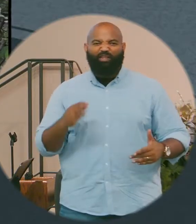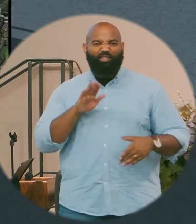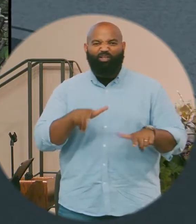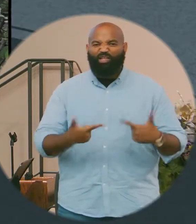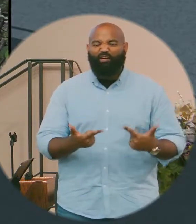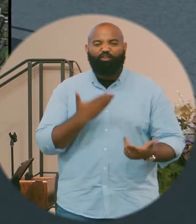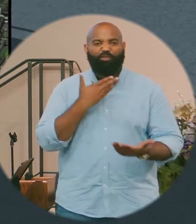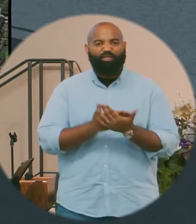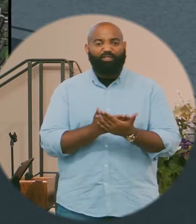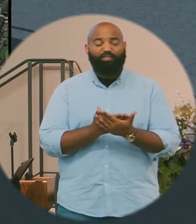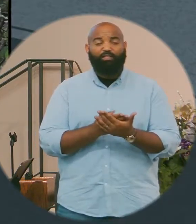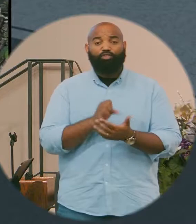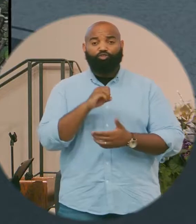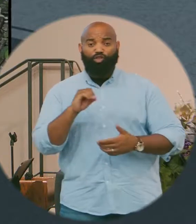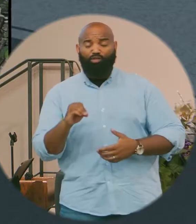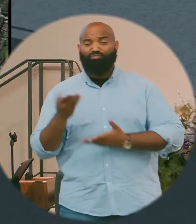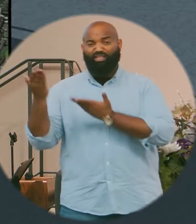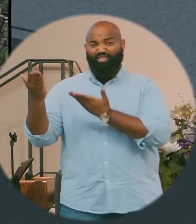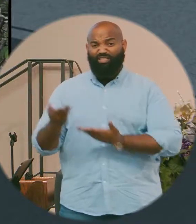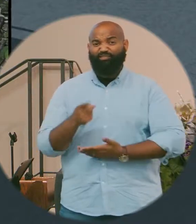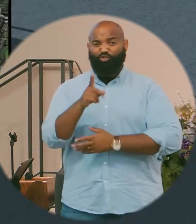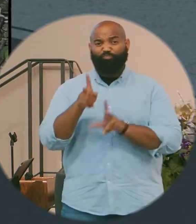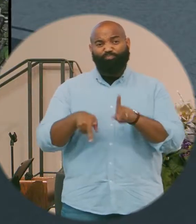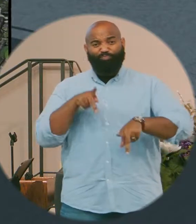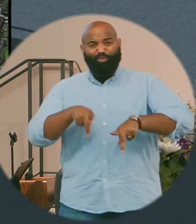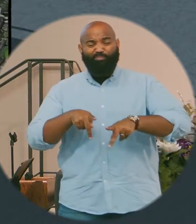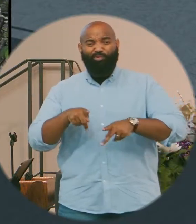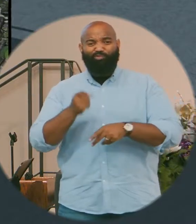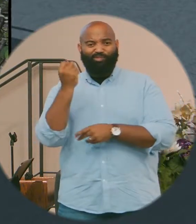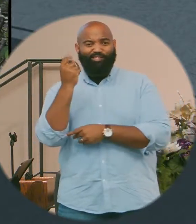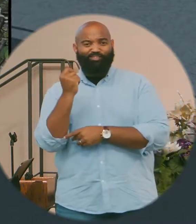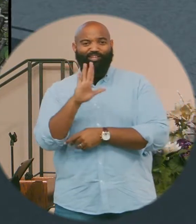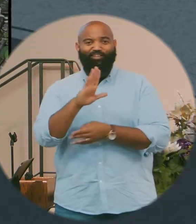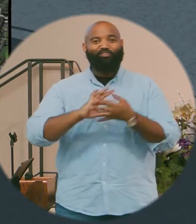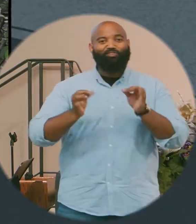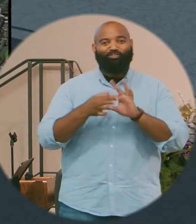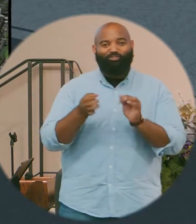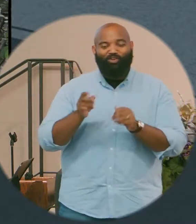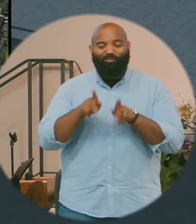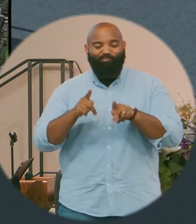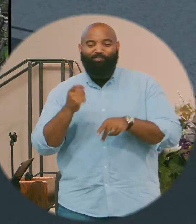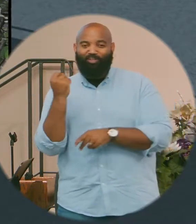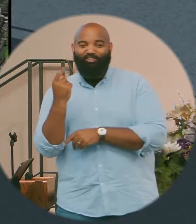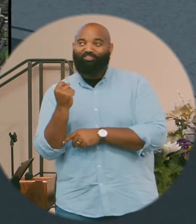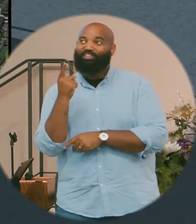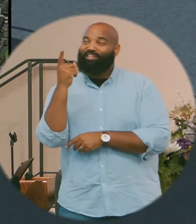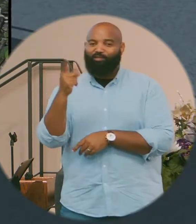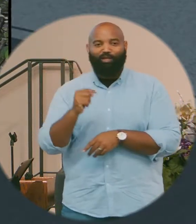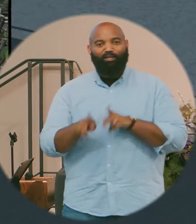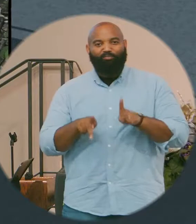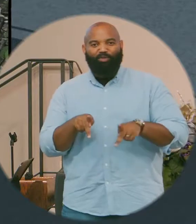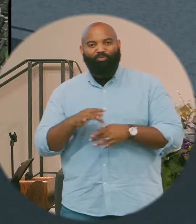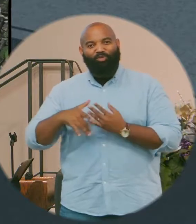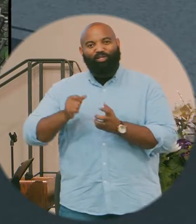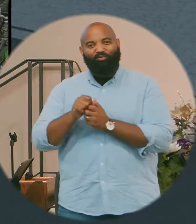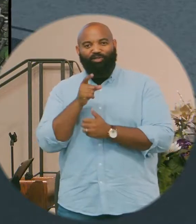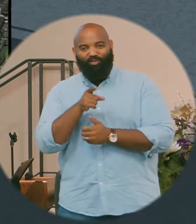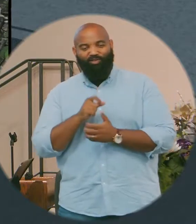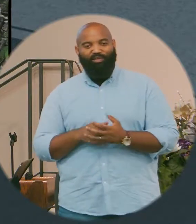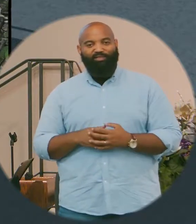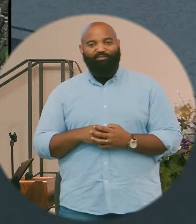your ministry to live. And so accountability comes through an ordained relationship. Think about